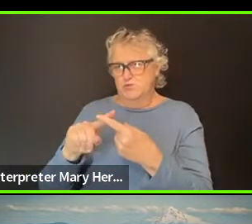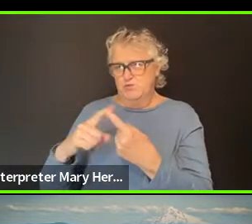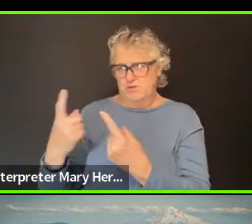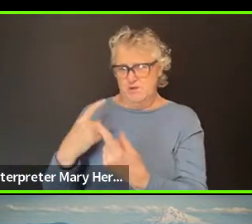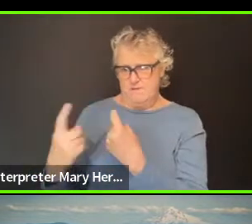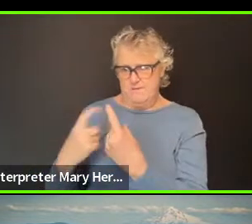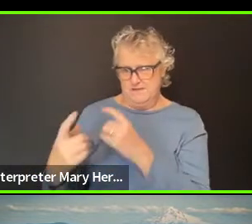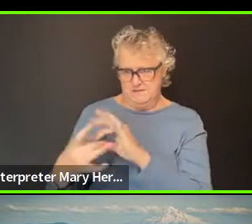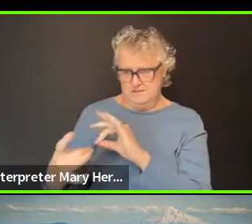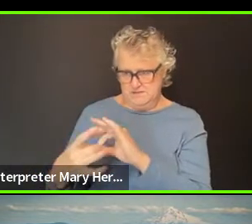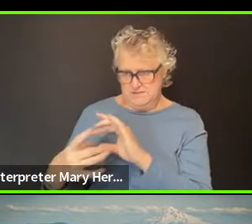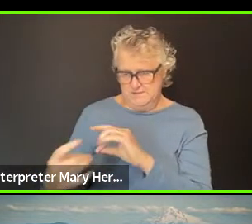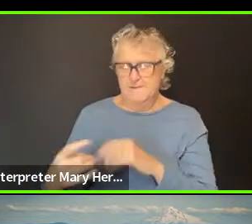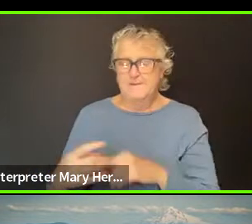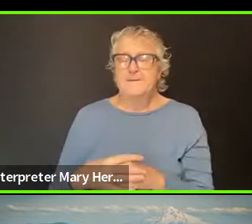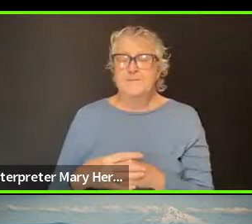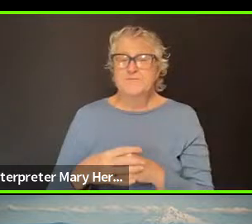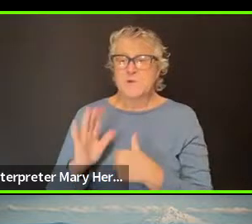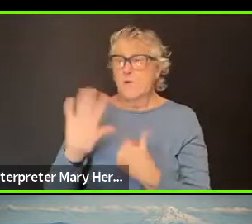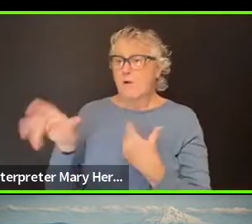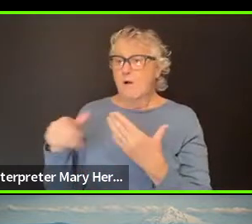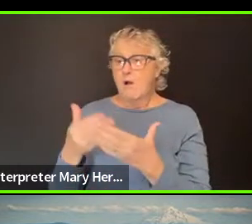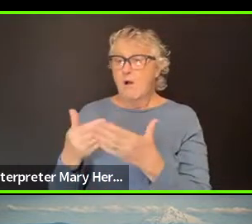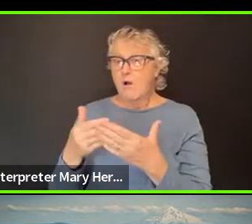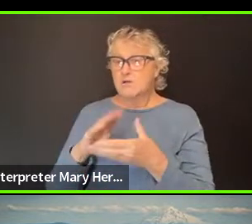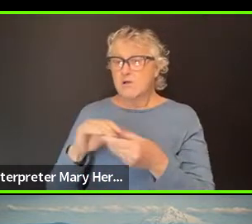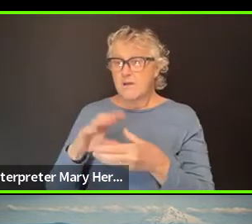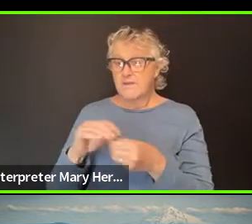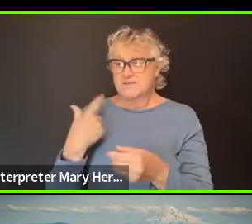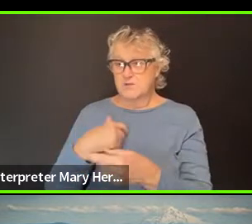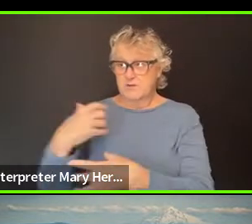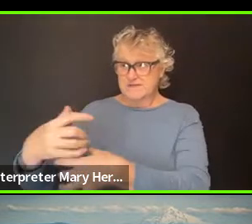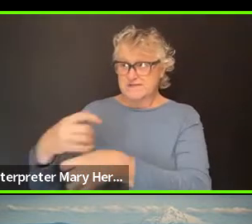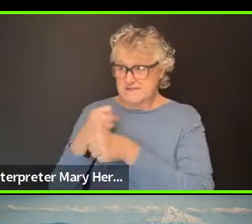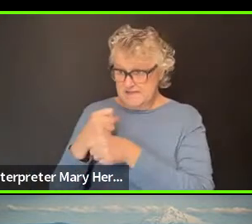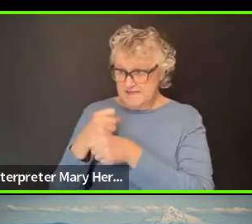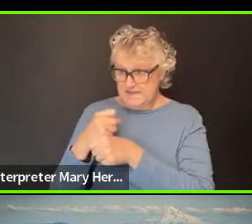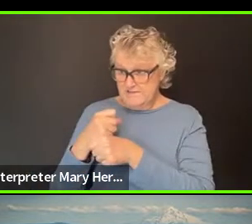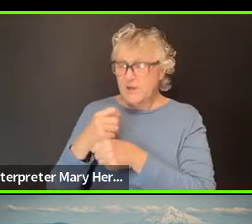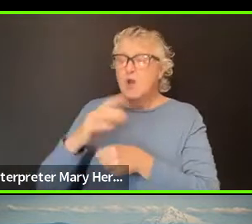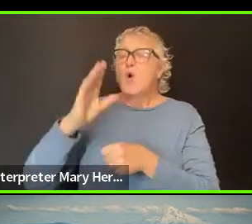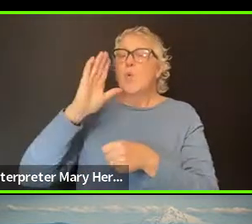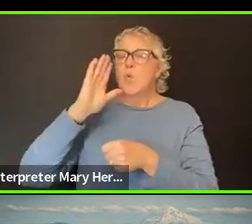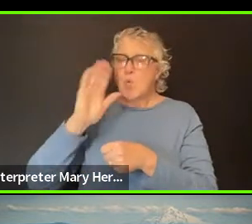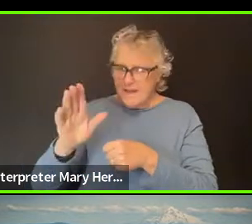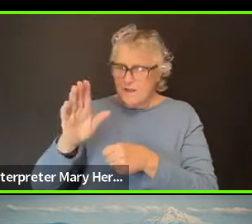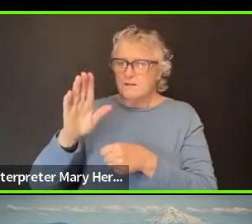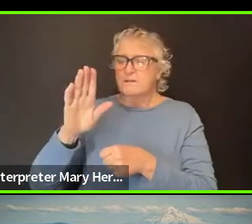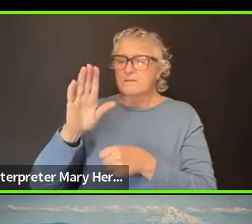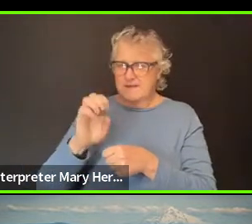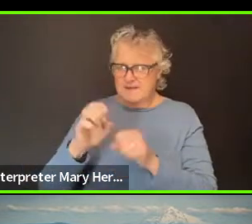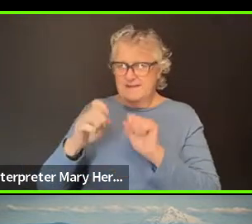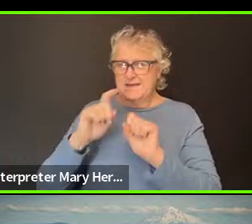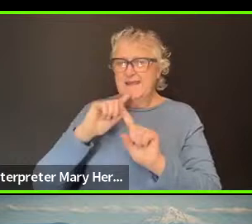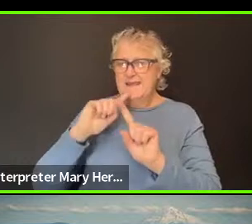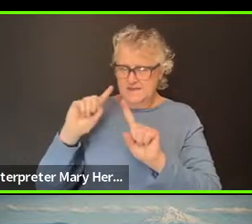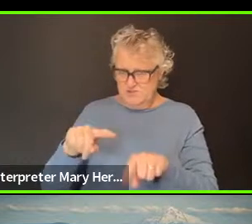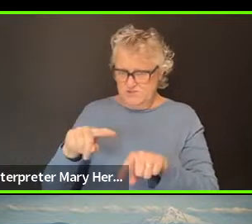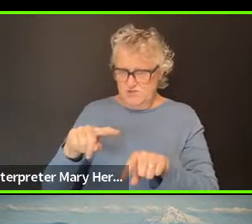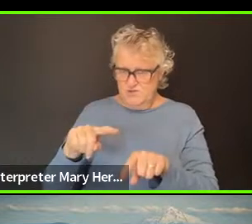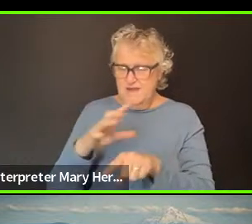all comments that are received will be answered. We'll show how it changed or refined the program, and those comments will